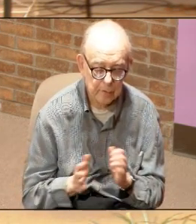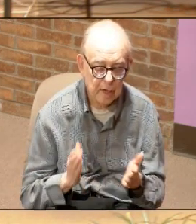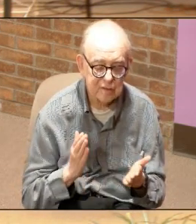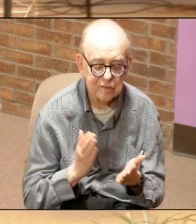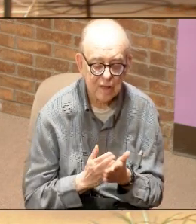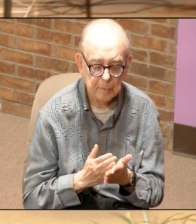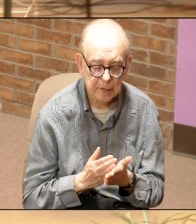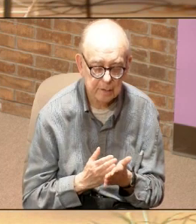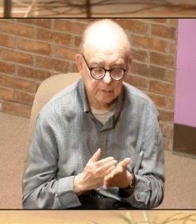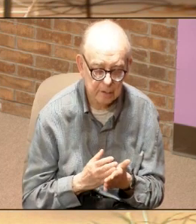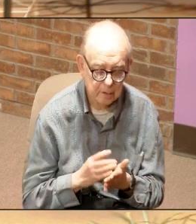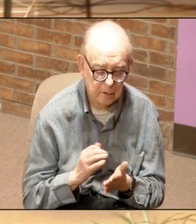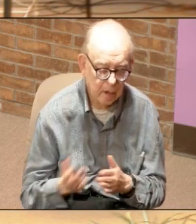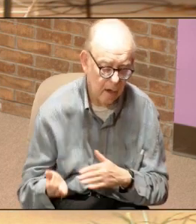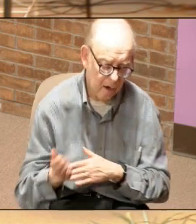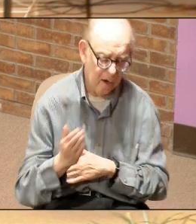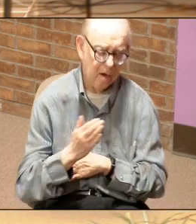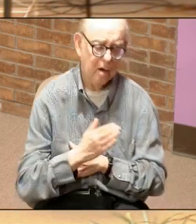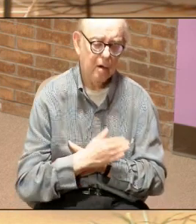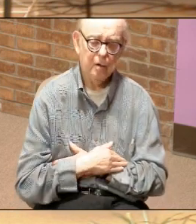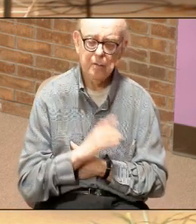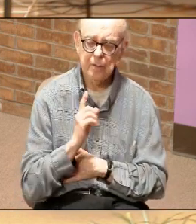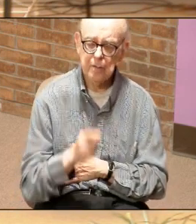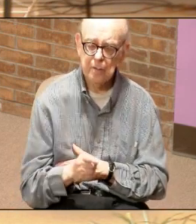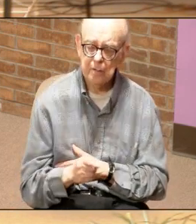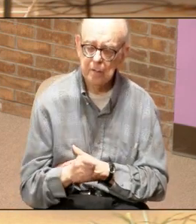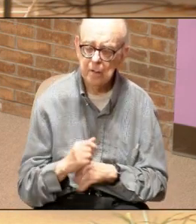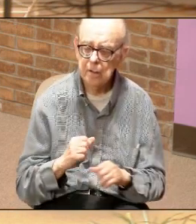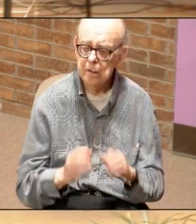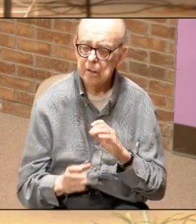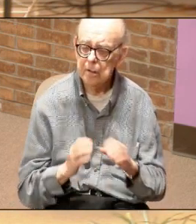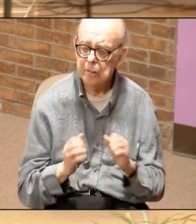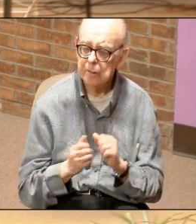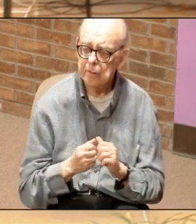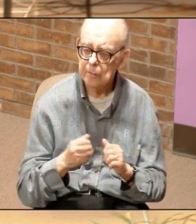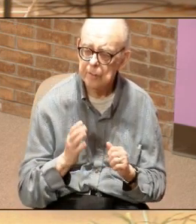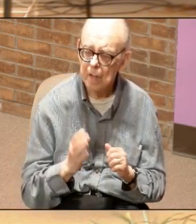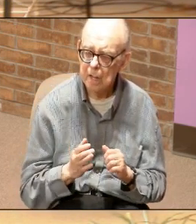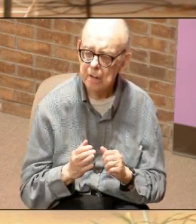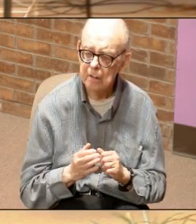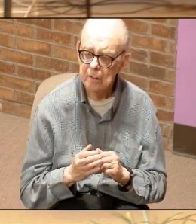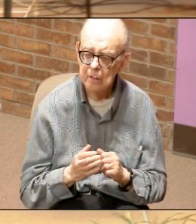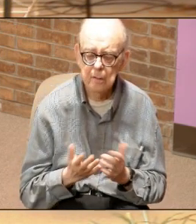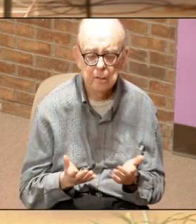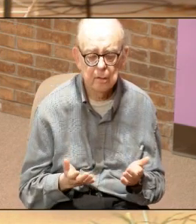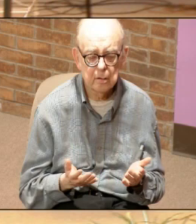ceasing. All day long you should be in constant conversation with God.